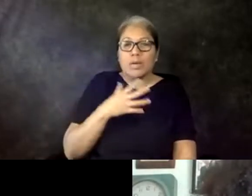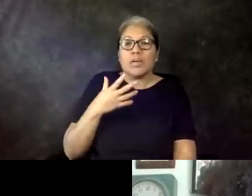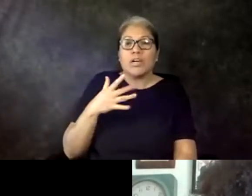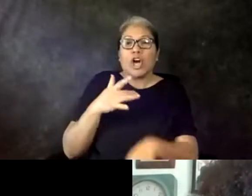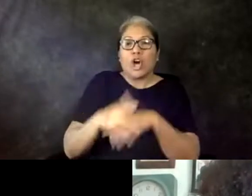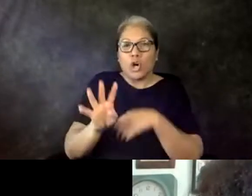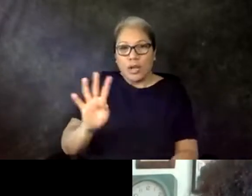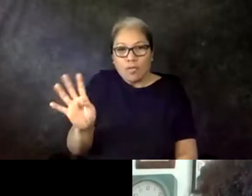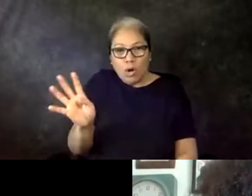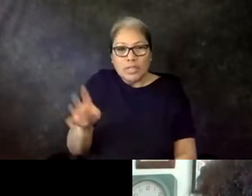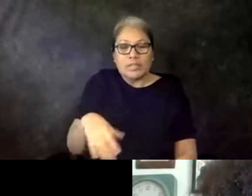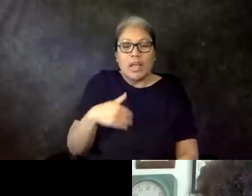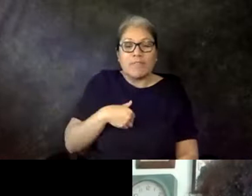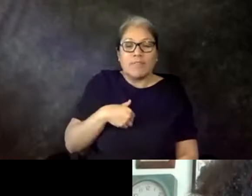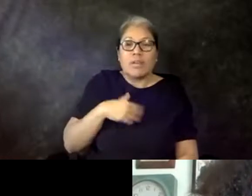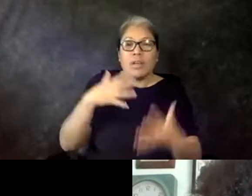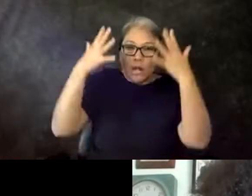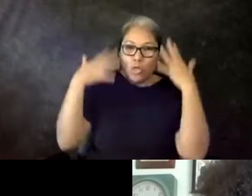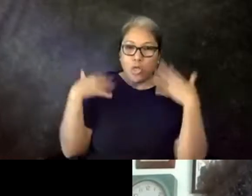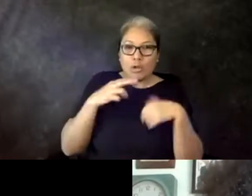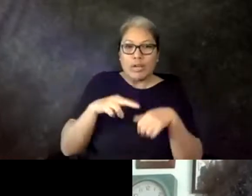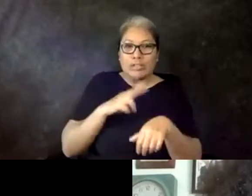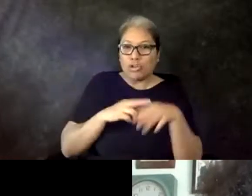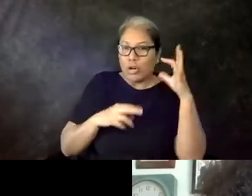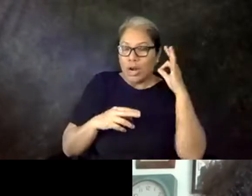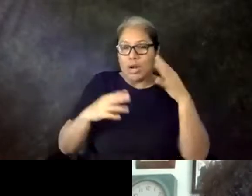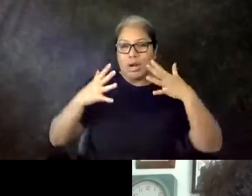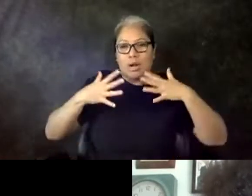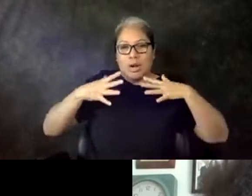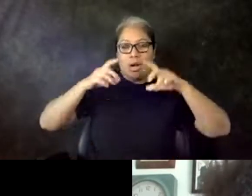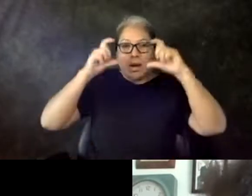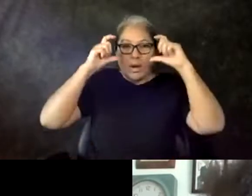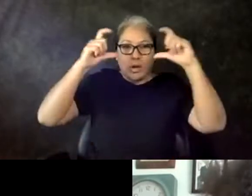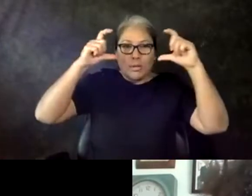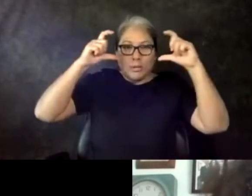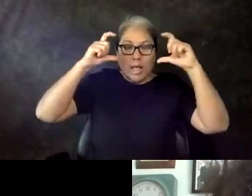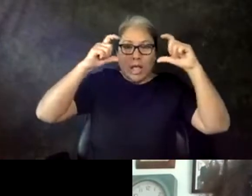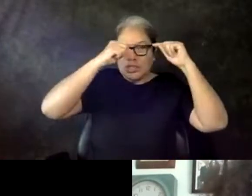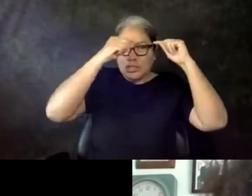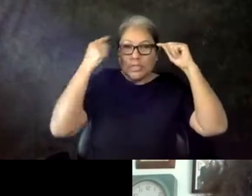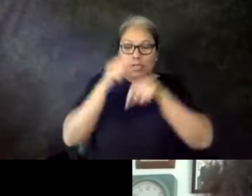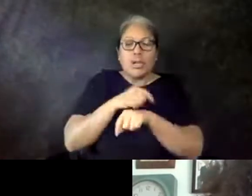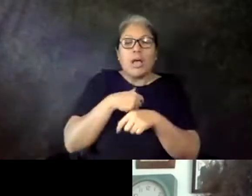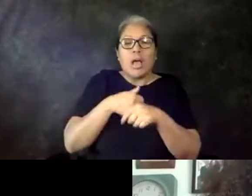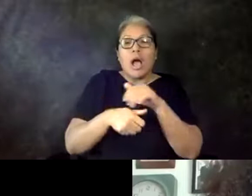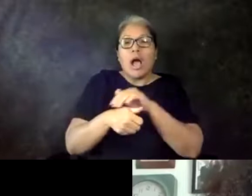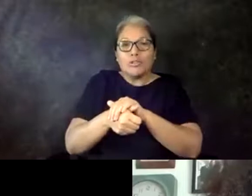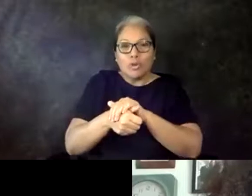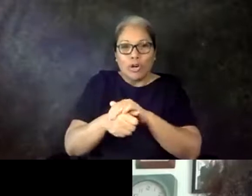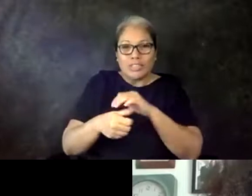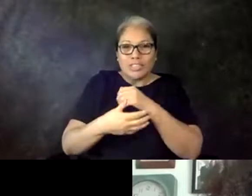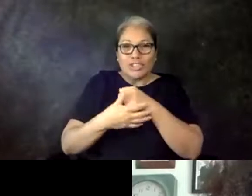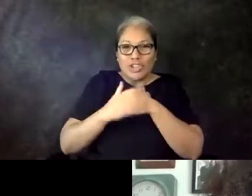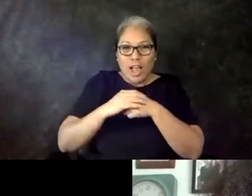wearing large plastic tortoiseshell glasses with some orange flare on them. And I'm